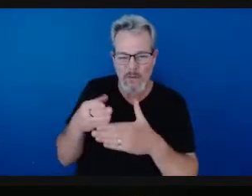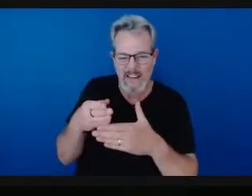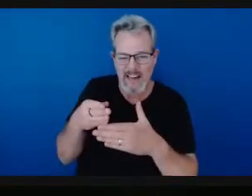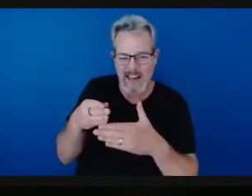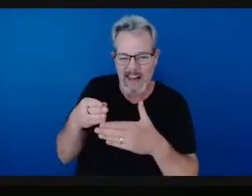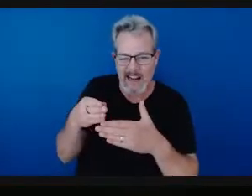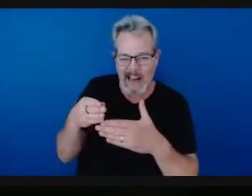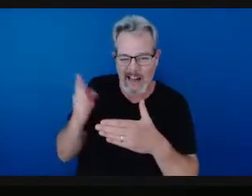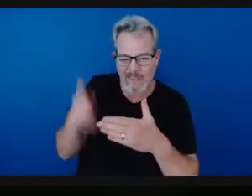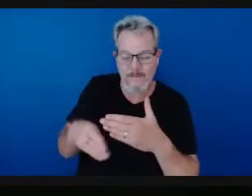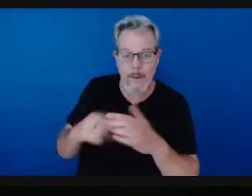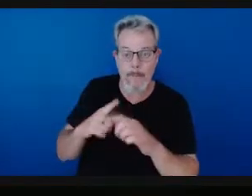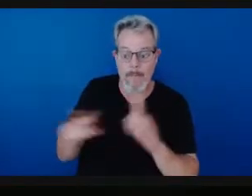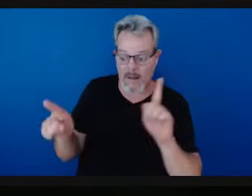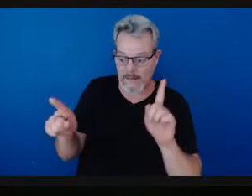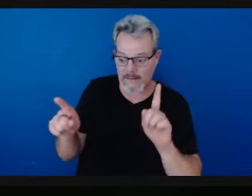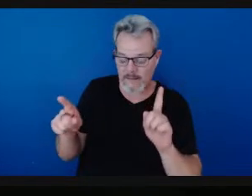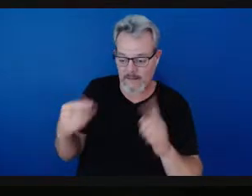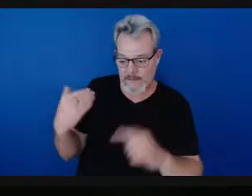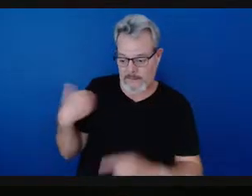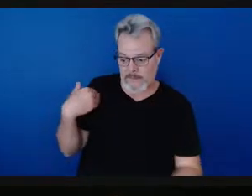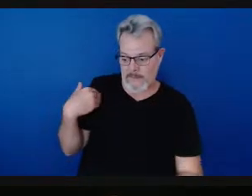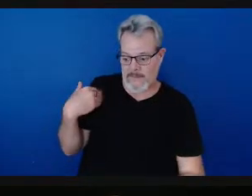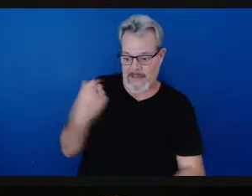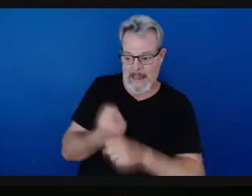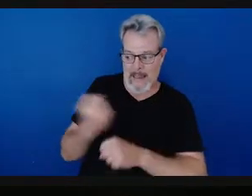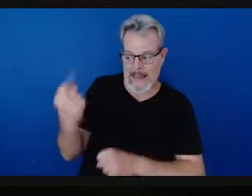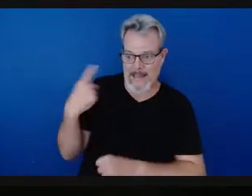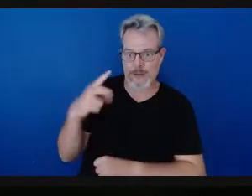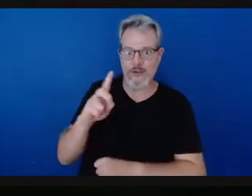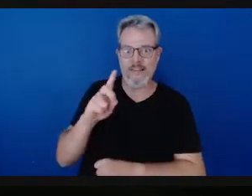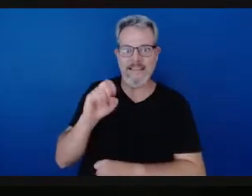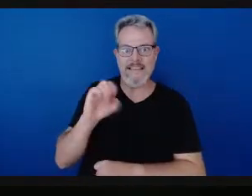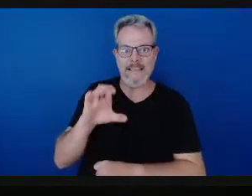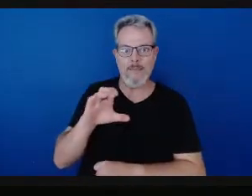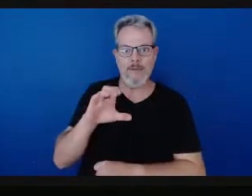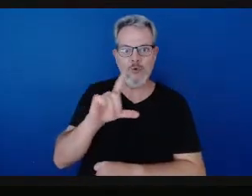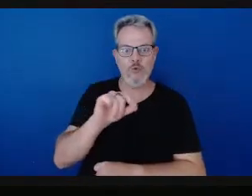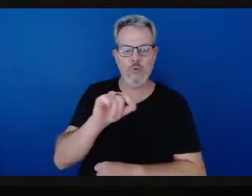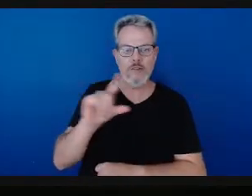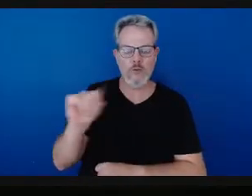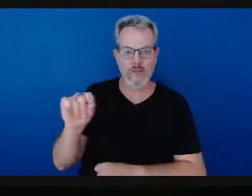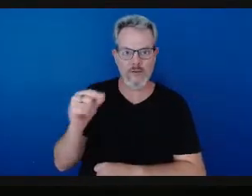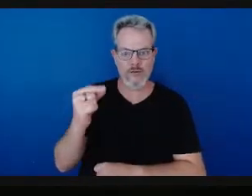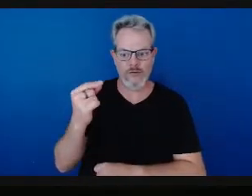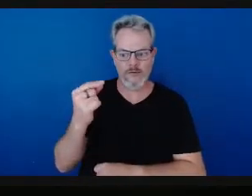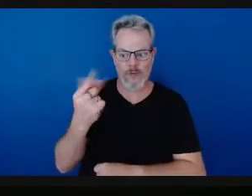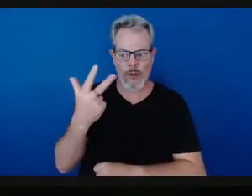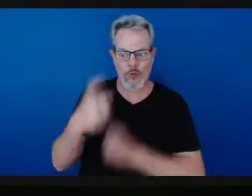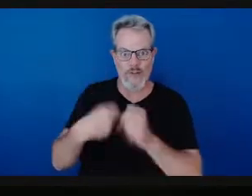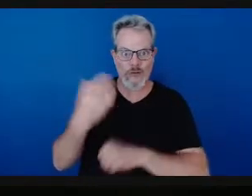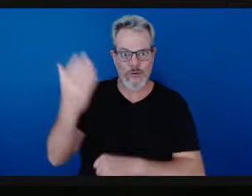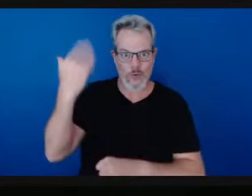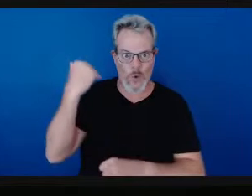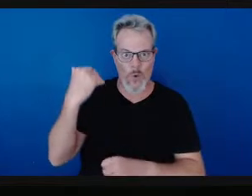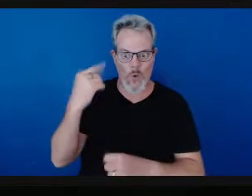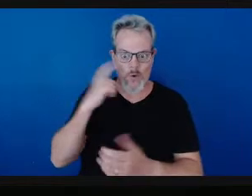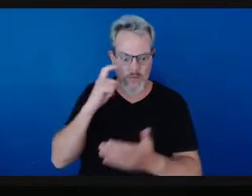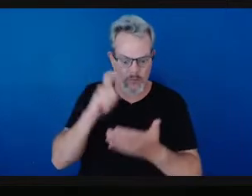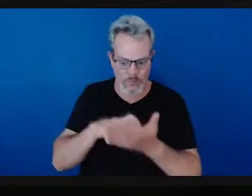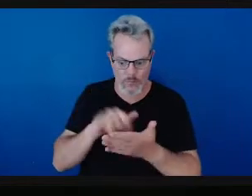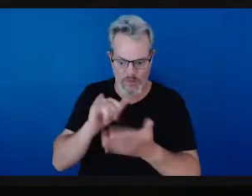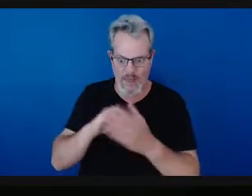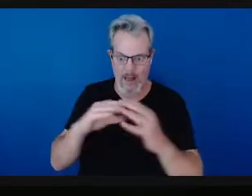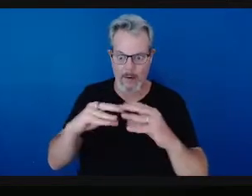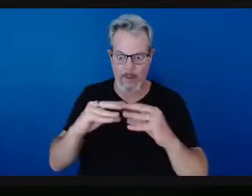our eruption that we saw from December 2020, it switched to inflation, I want to say, after about a